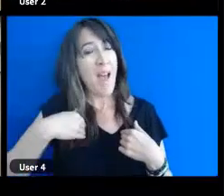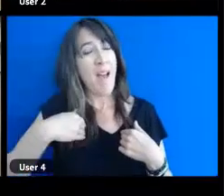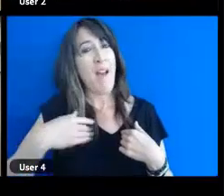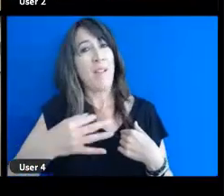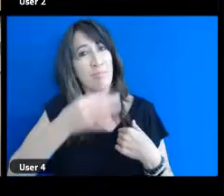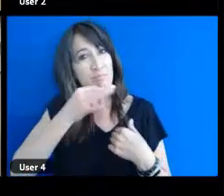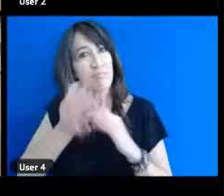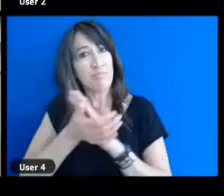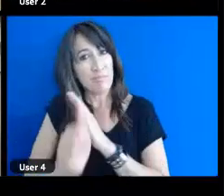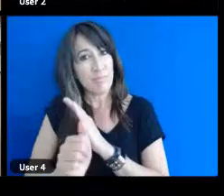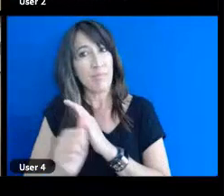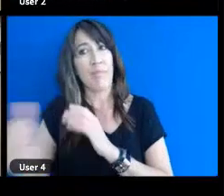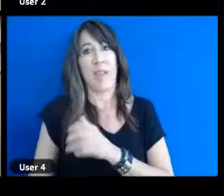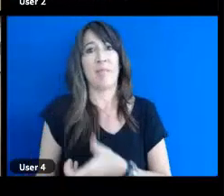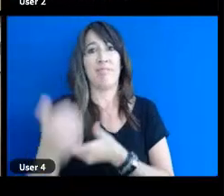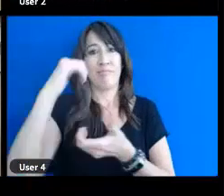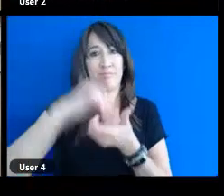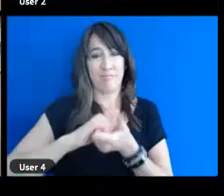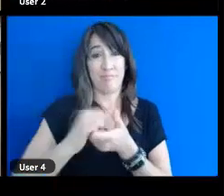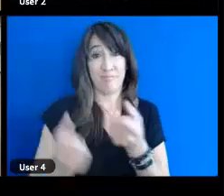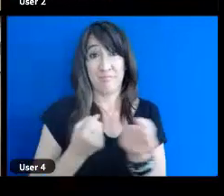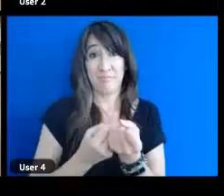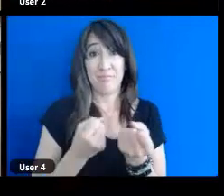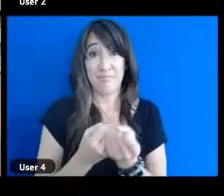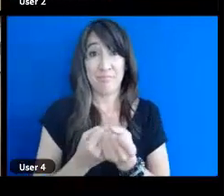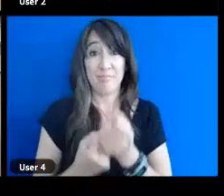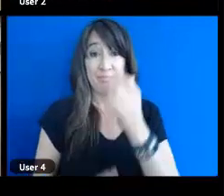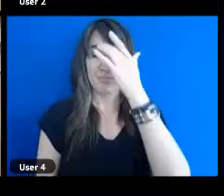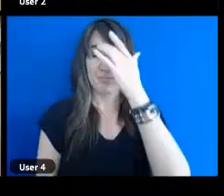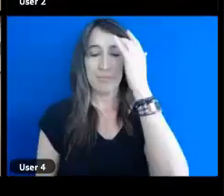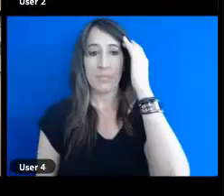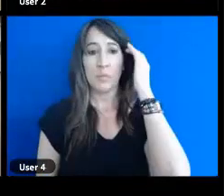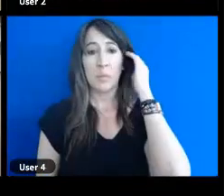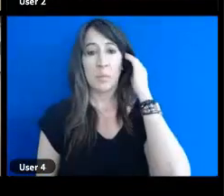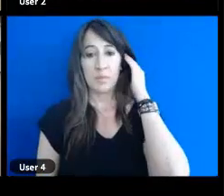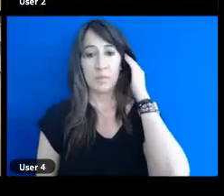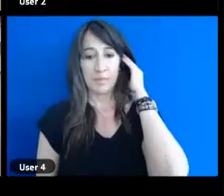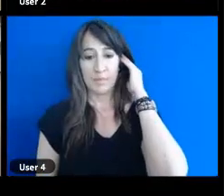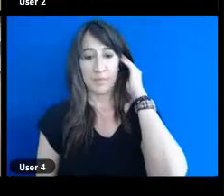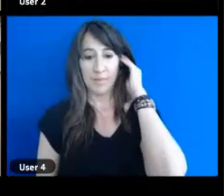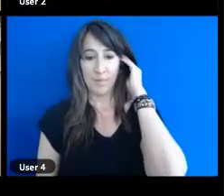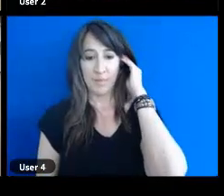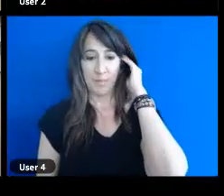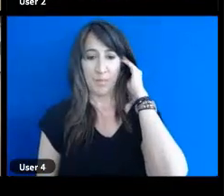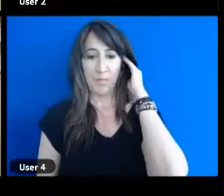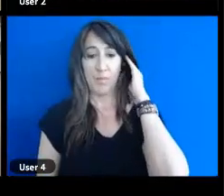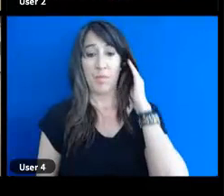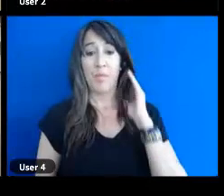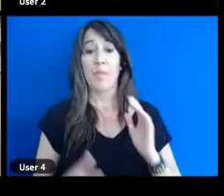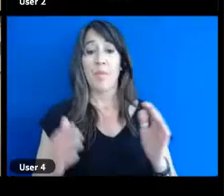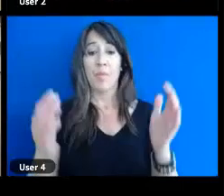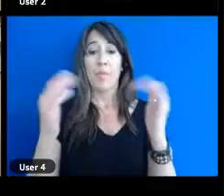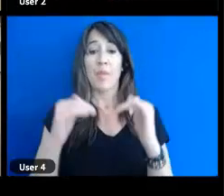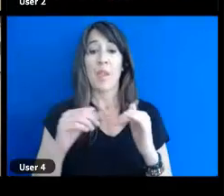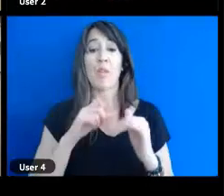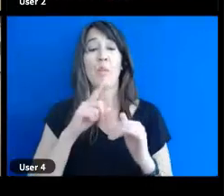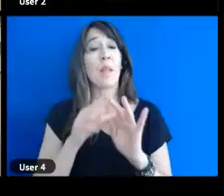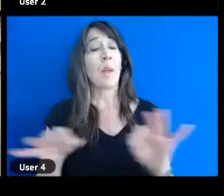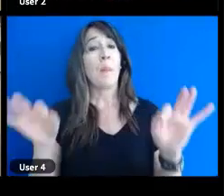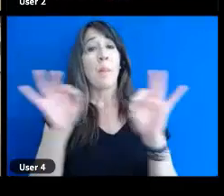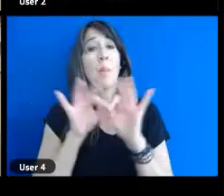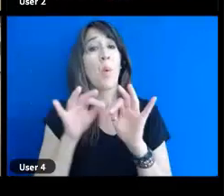the expert. There are a lot of great experts out there that can support you. And then I think is this the